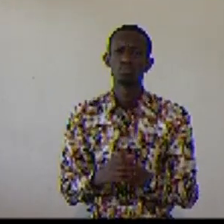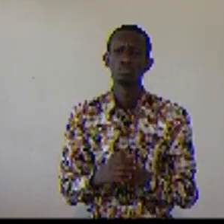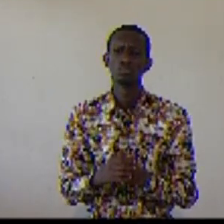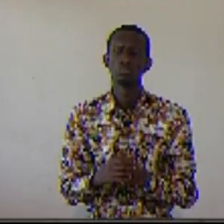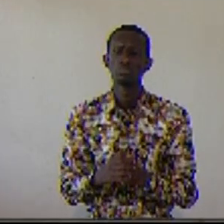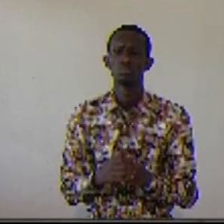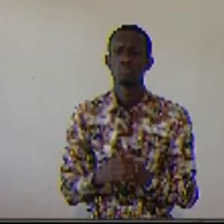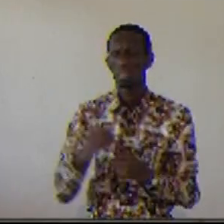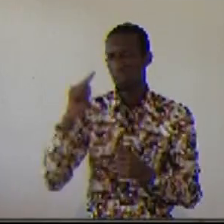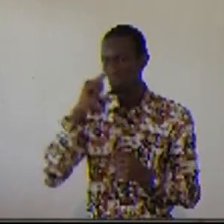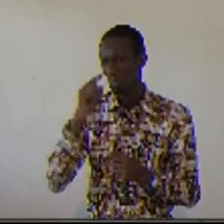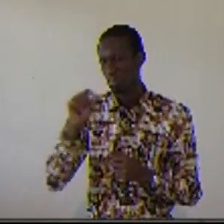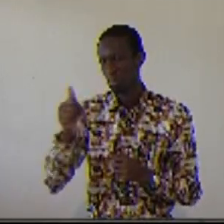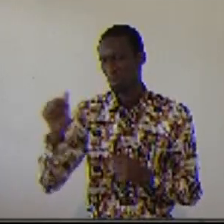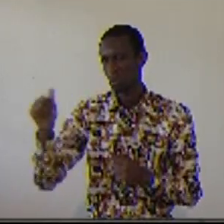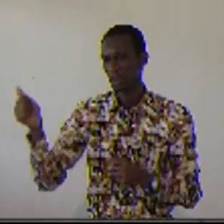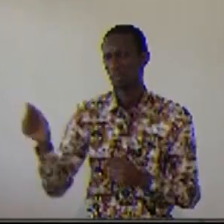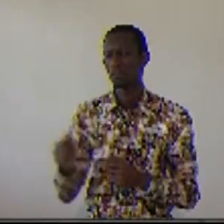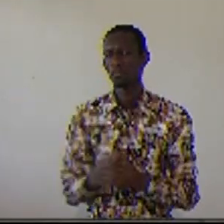other substances